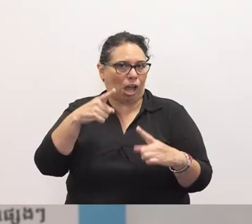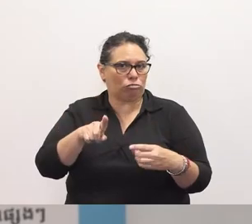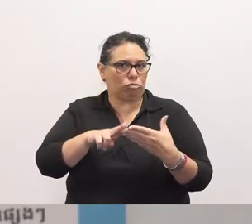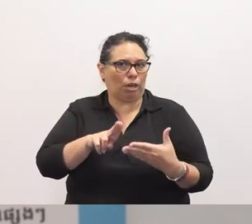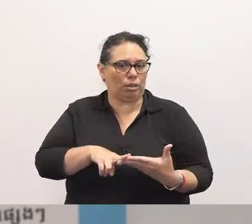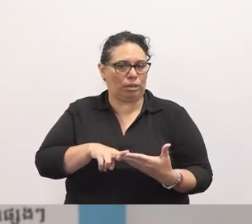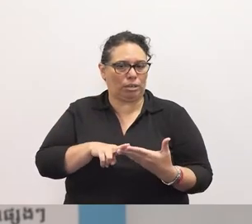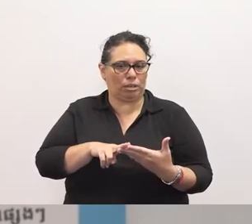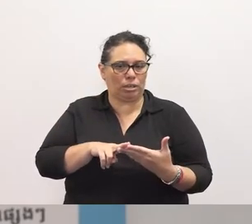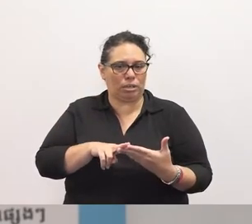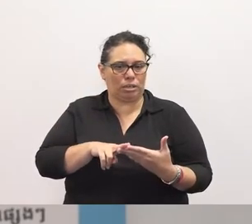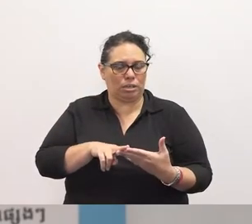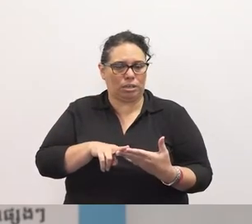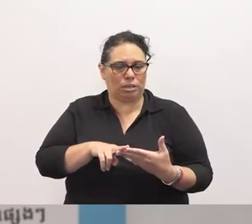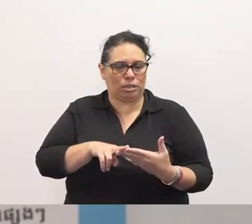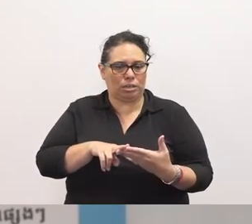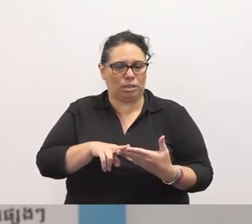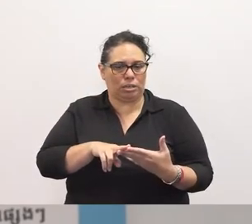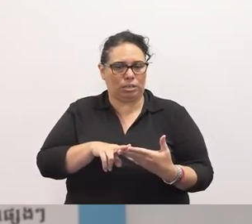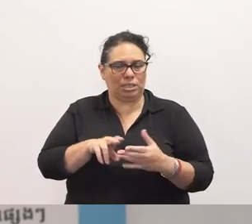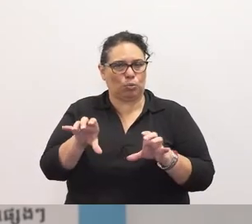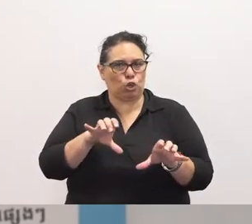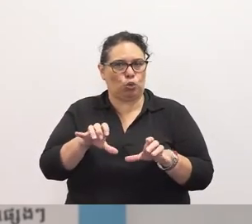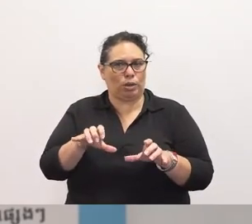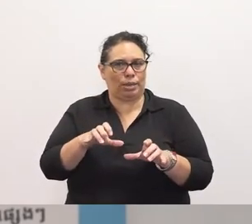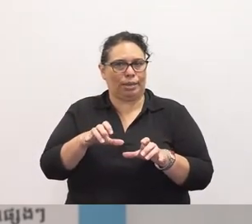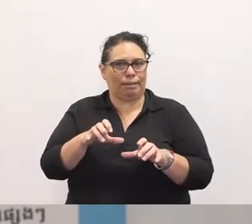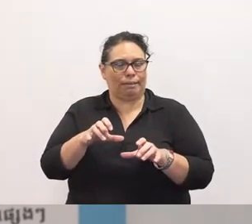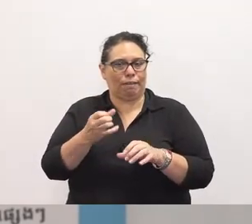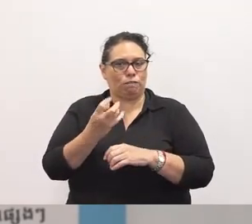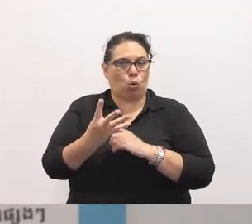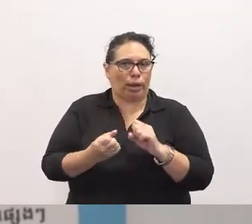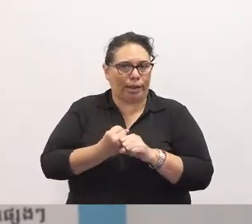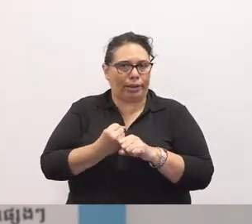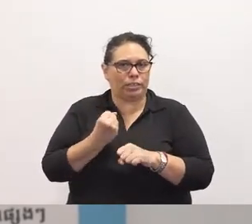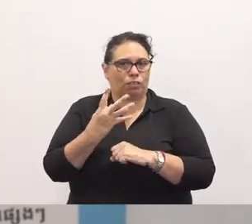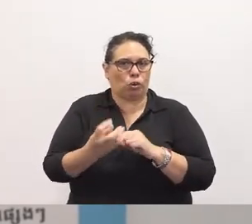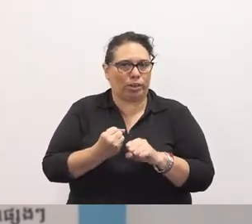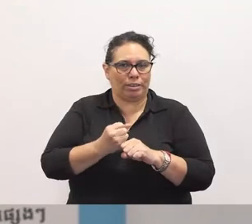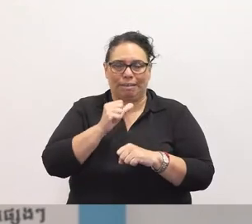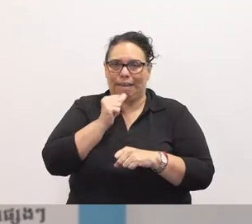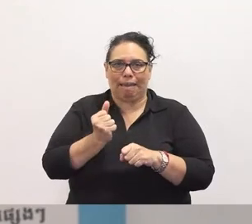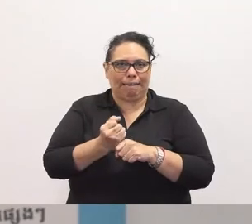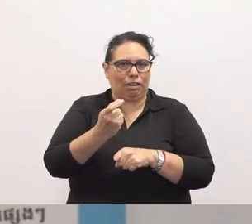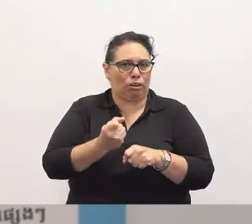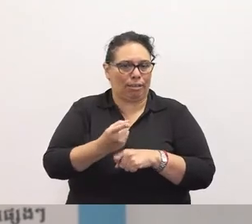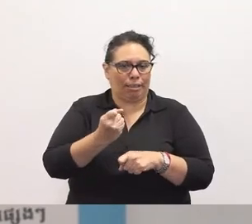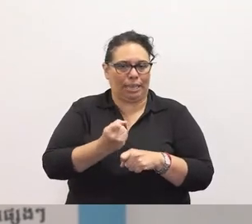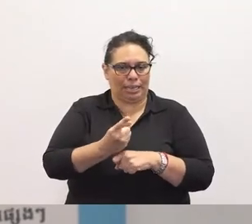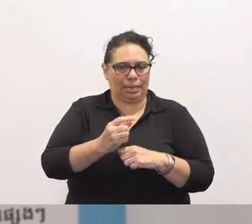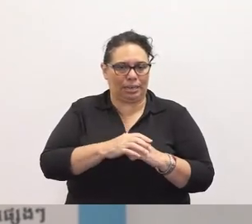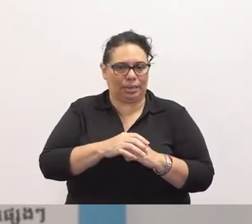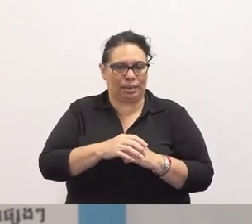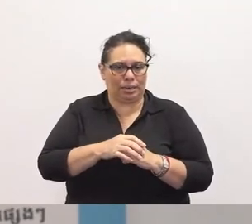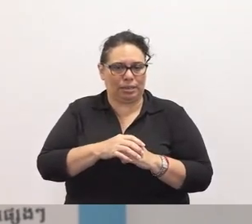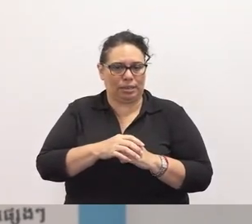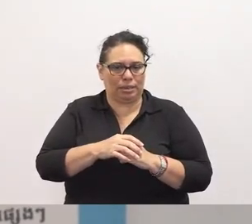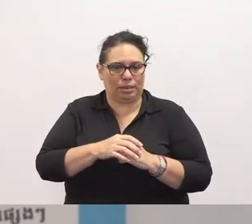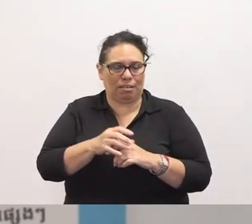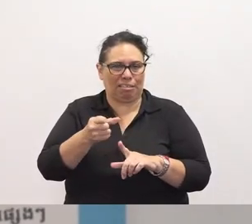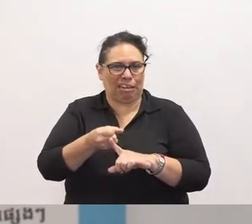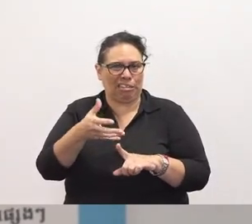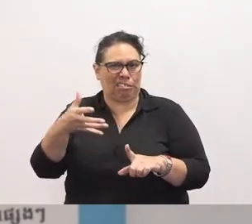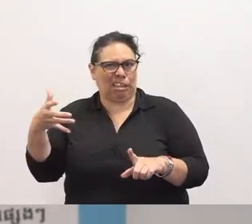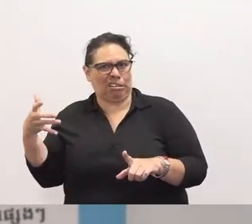contract, so that we're doing this maybe every 4 years versus on a yearly basis and just adding that